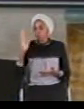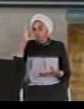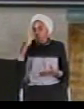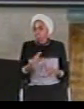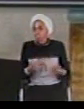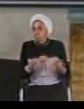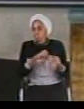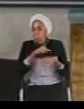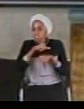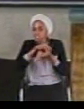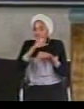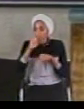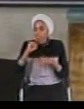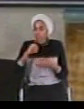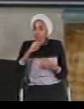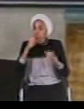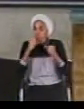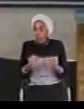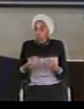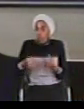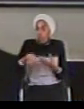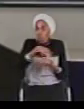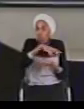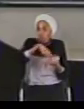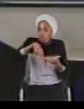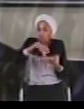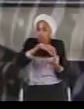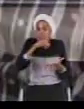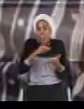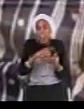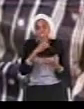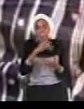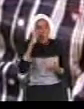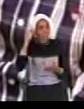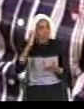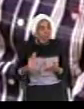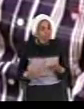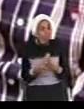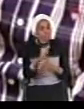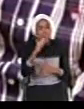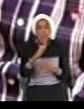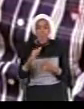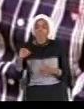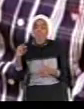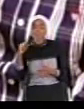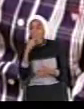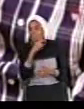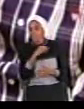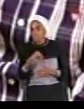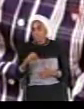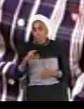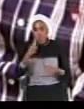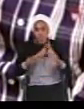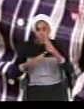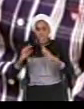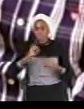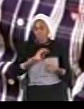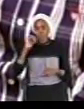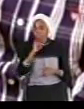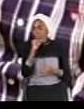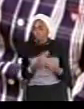them strong delusion that they should believe a lie. I will not believe a